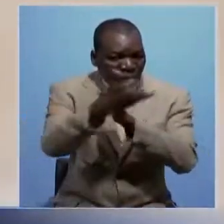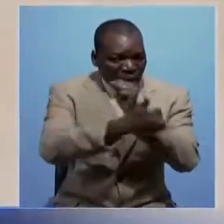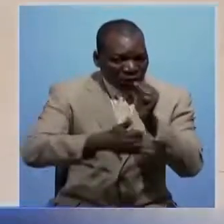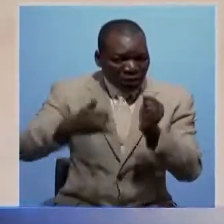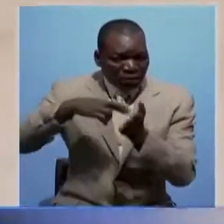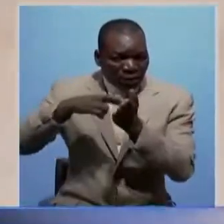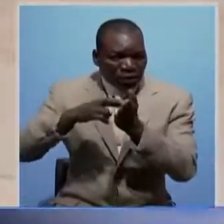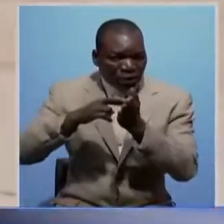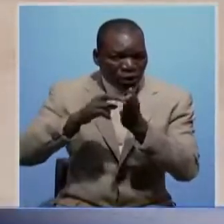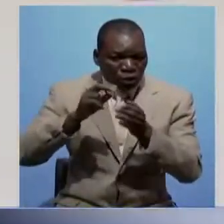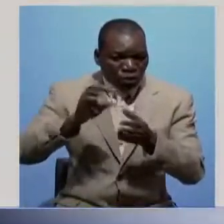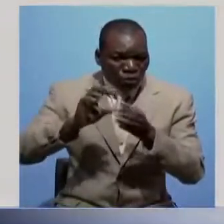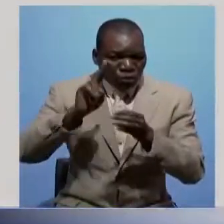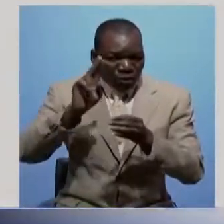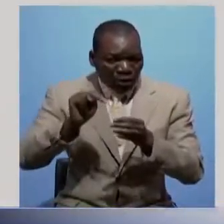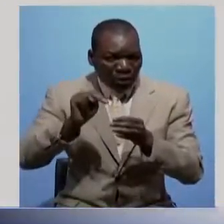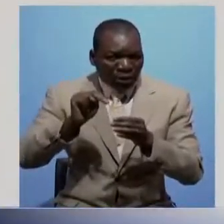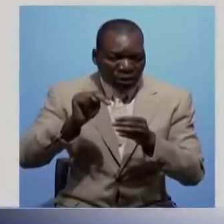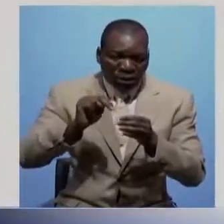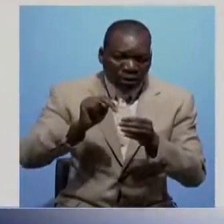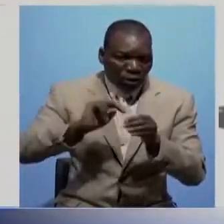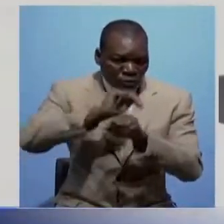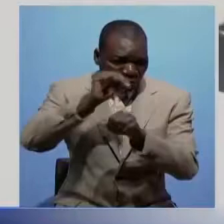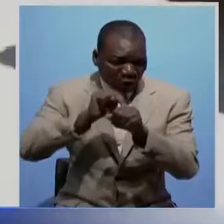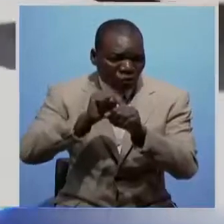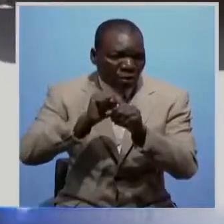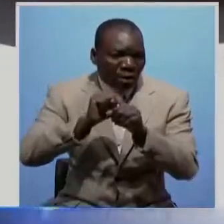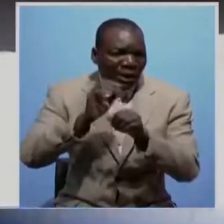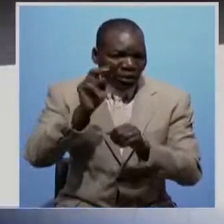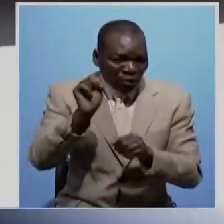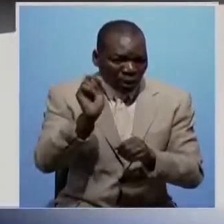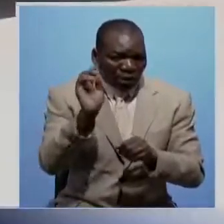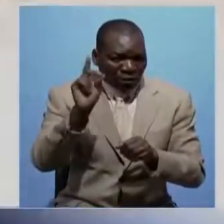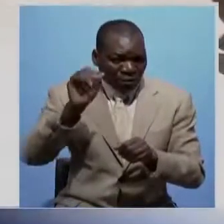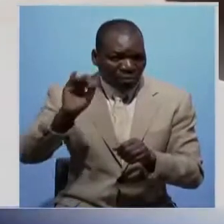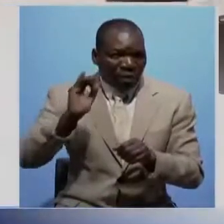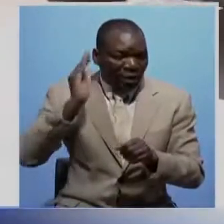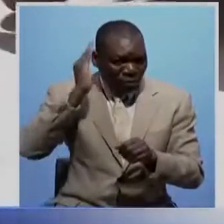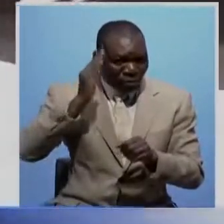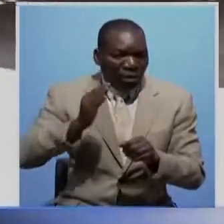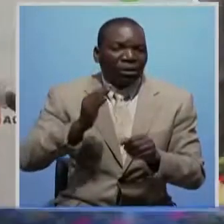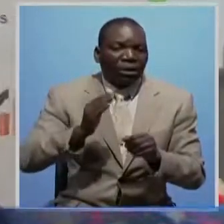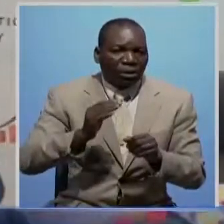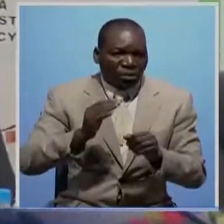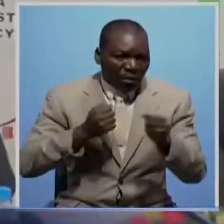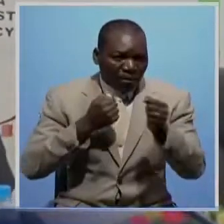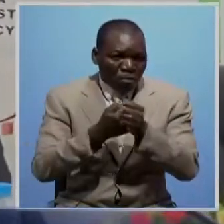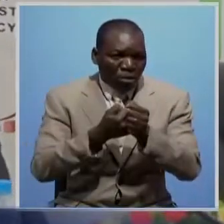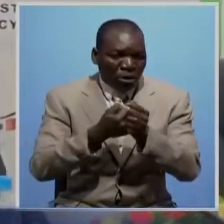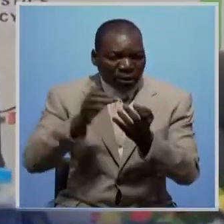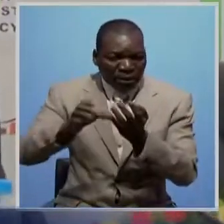Gift Malunga handed over 2,110 bicycles to ZAMSTATS to support preparations for the census.